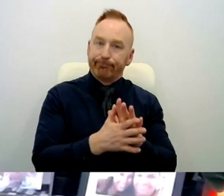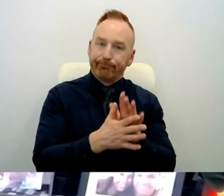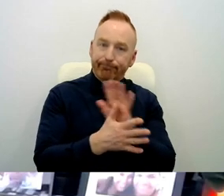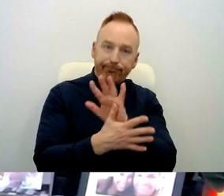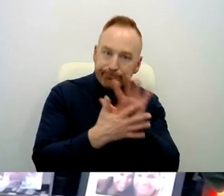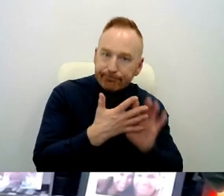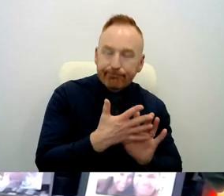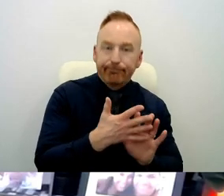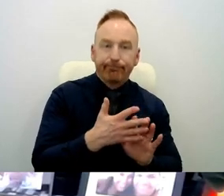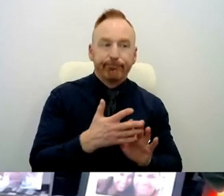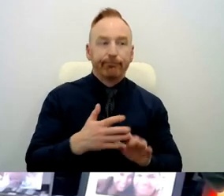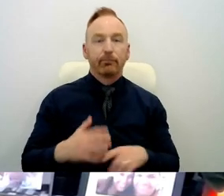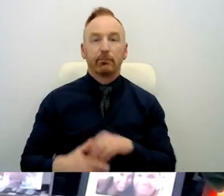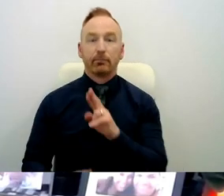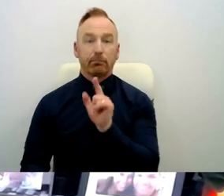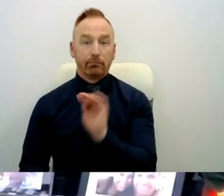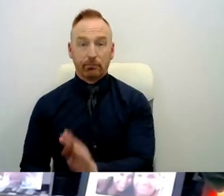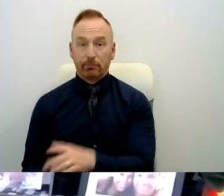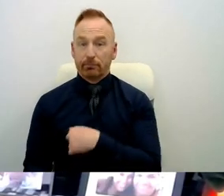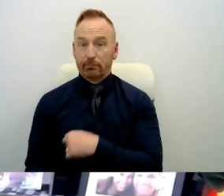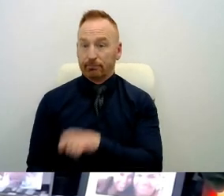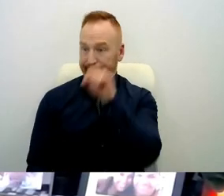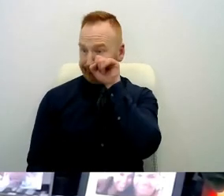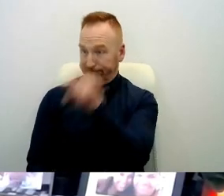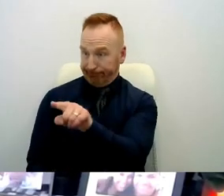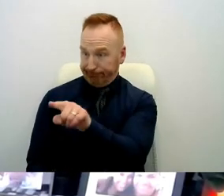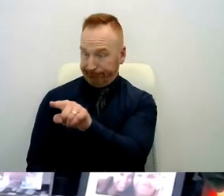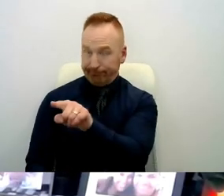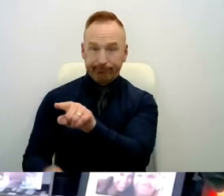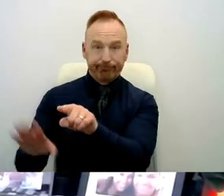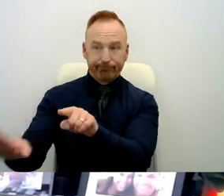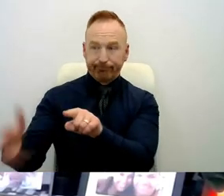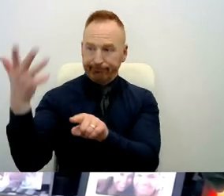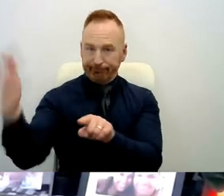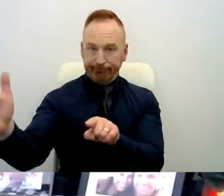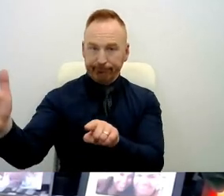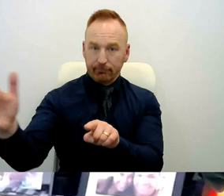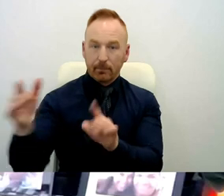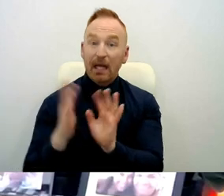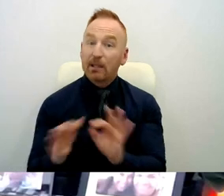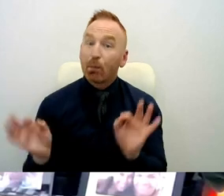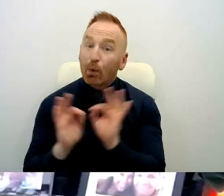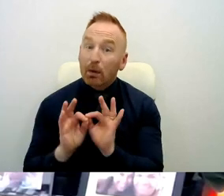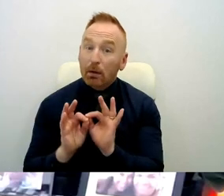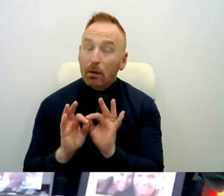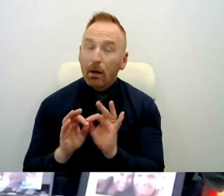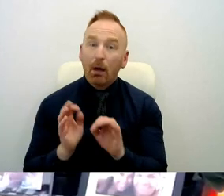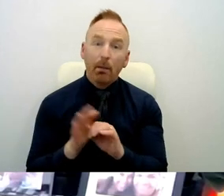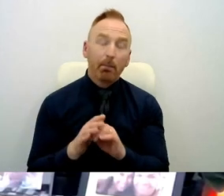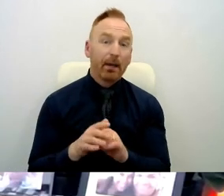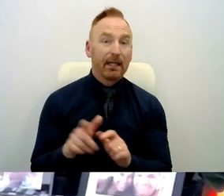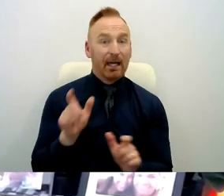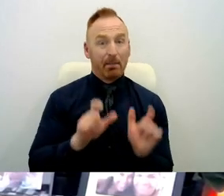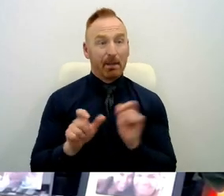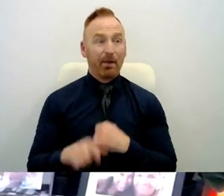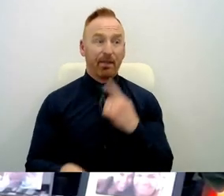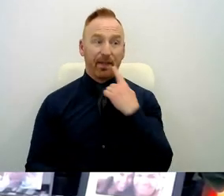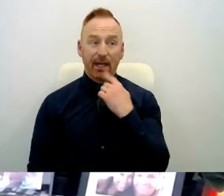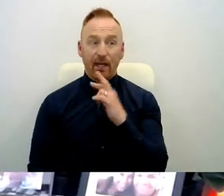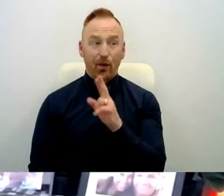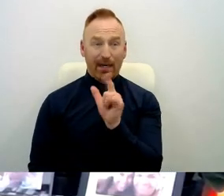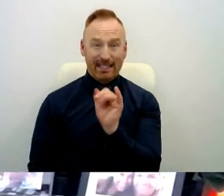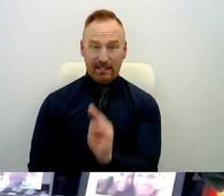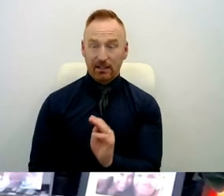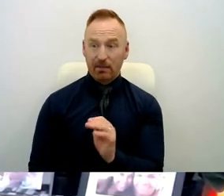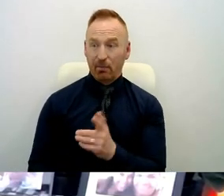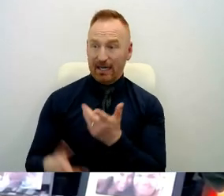important. Disrupting racism when you see it is important. And one of the hardest things for some folks to do